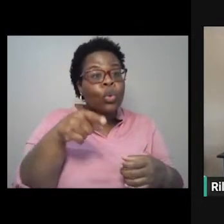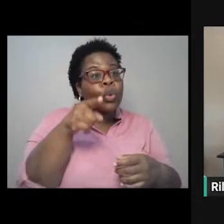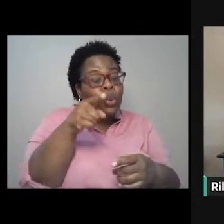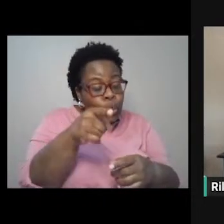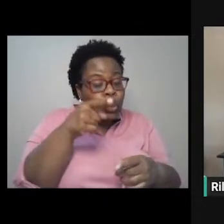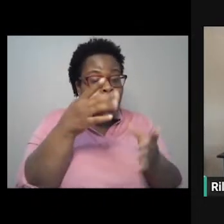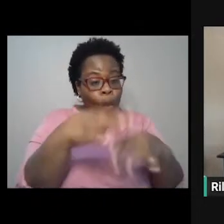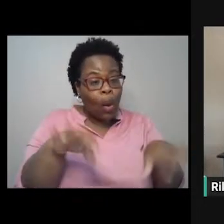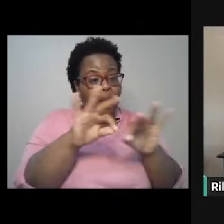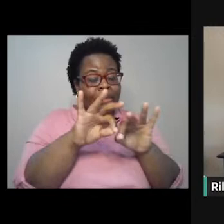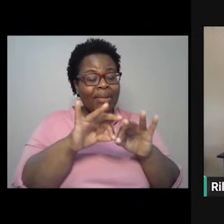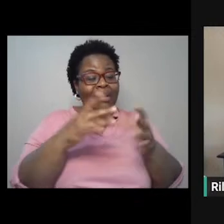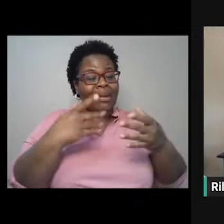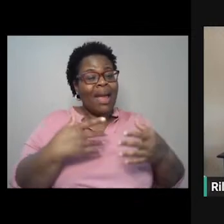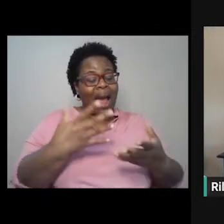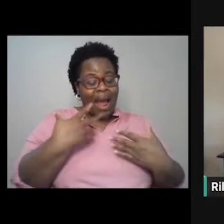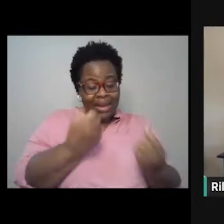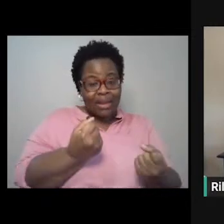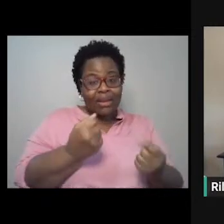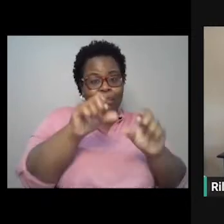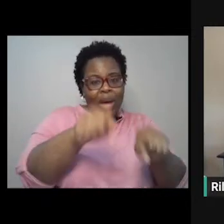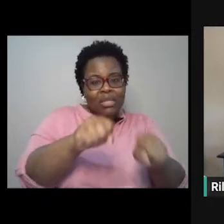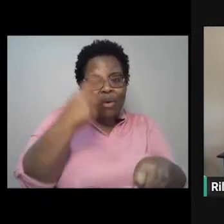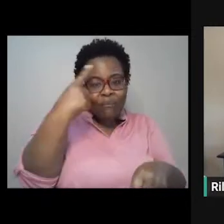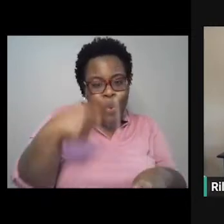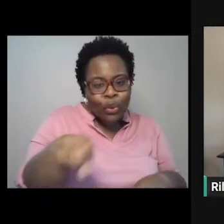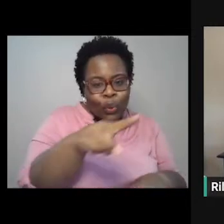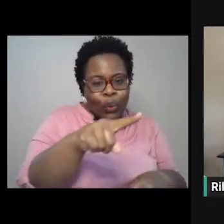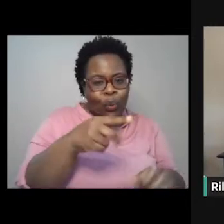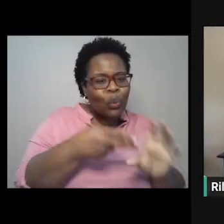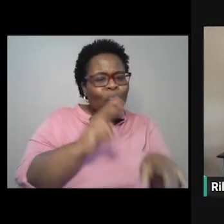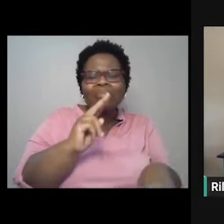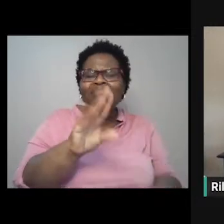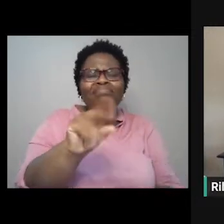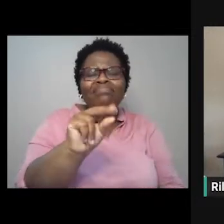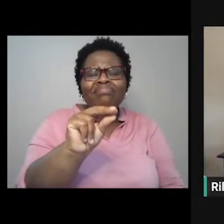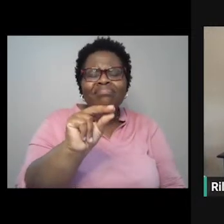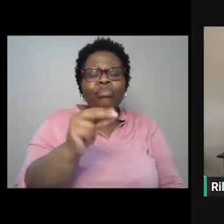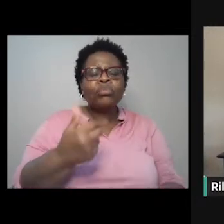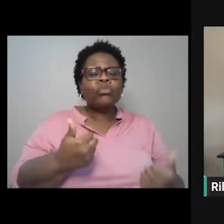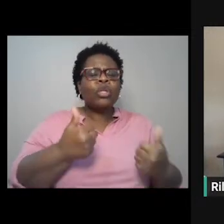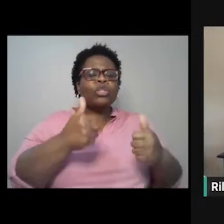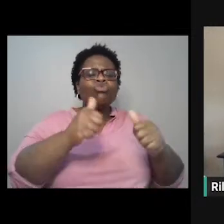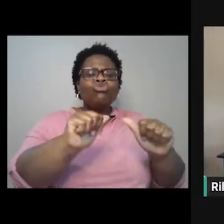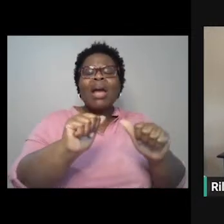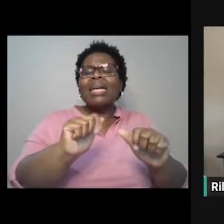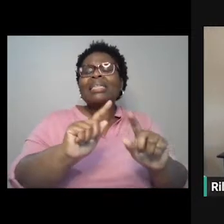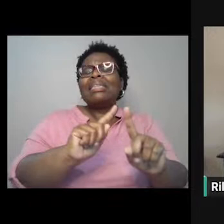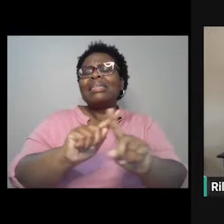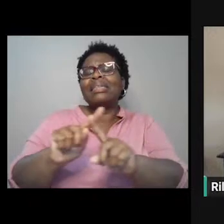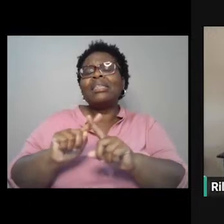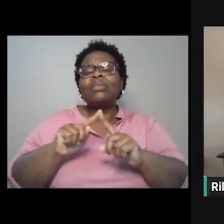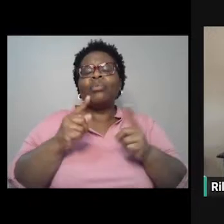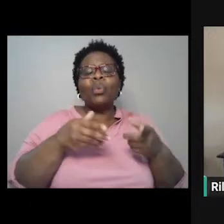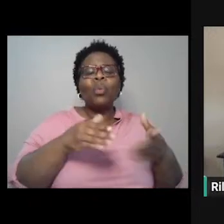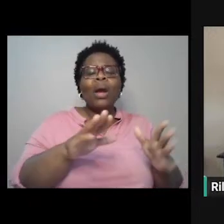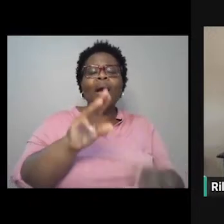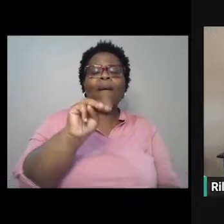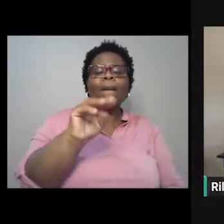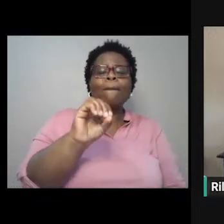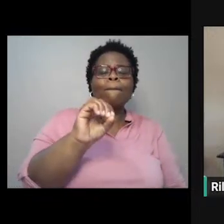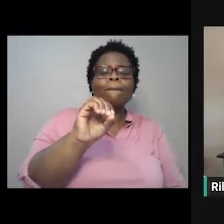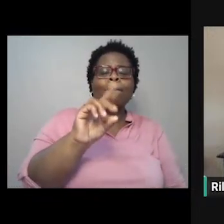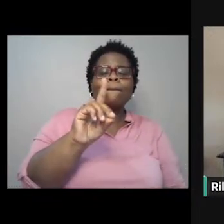are worthy, and healing is possible for you. Don't give up and try a